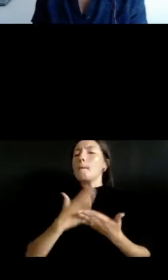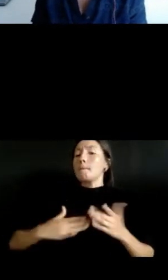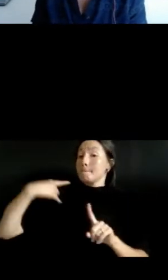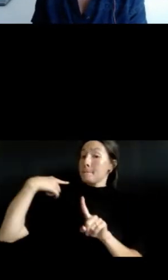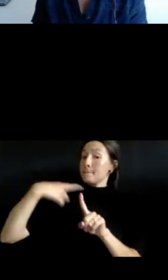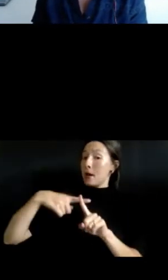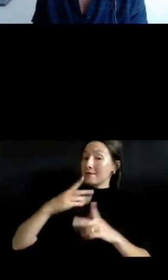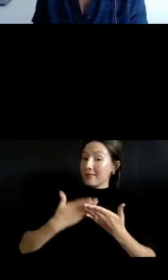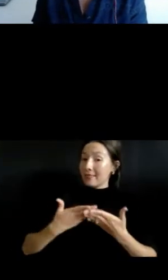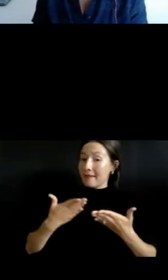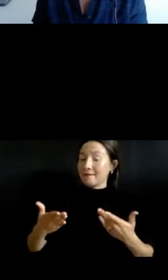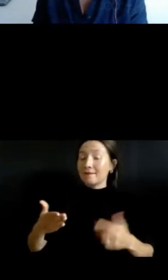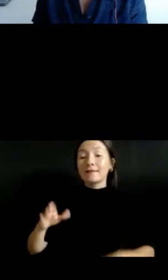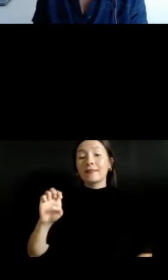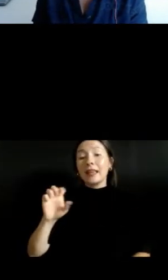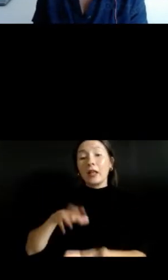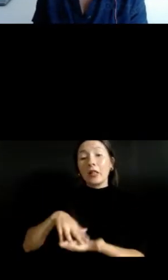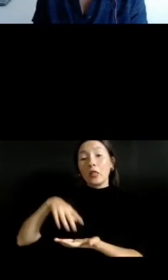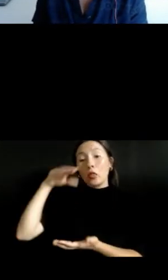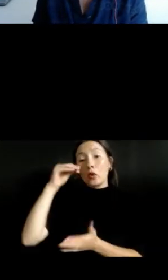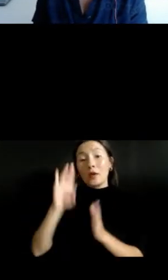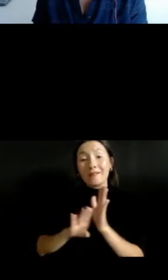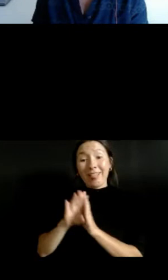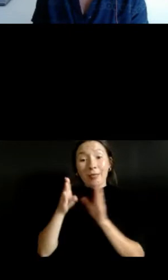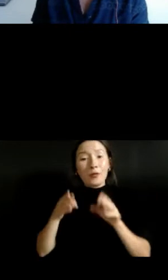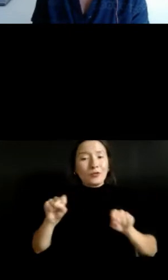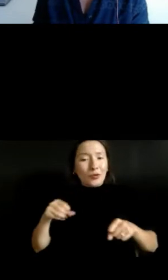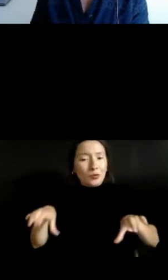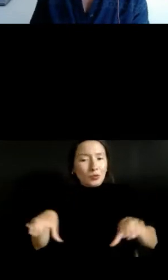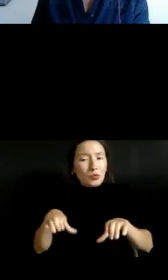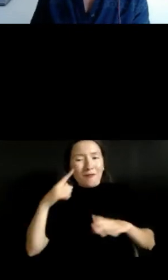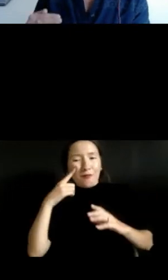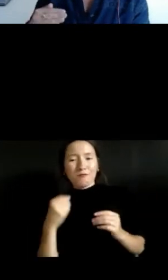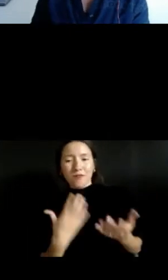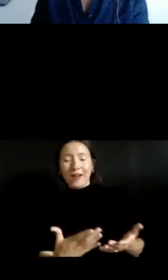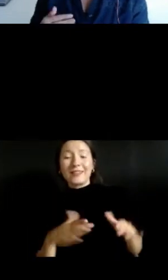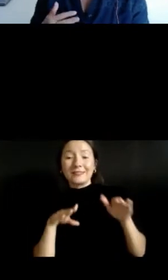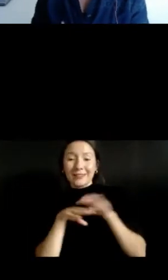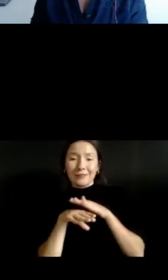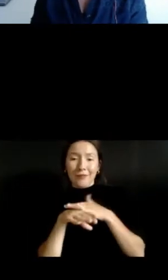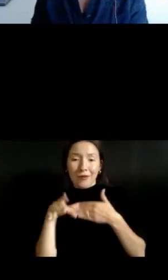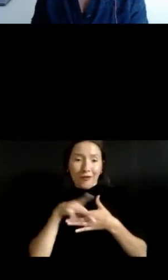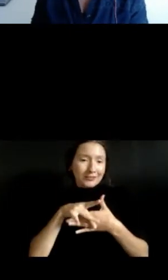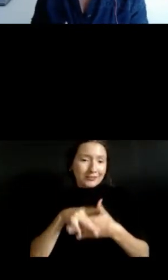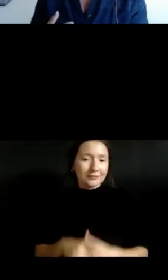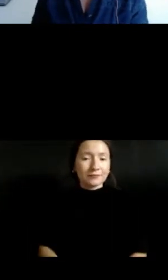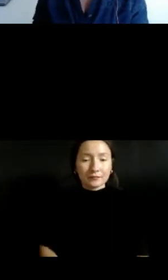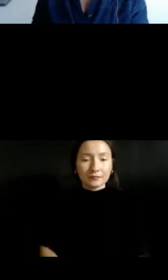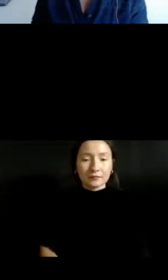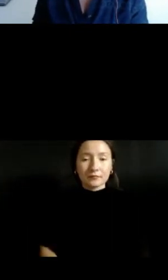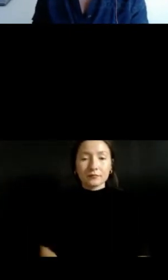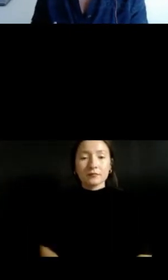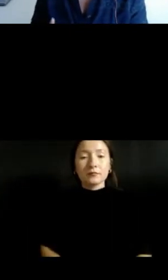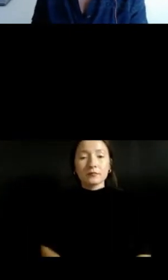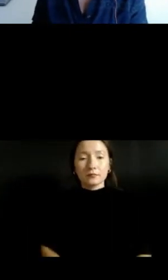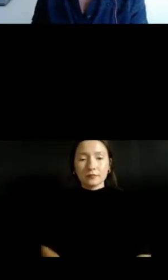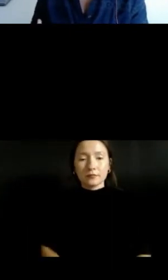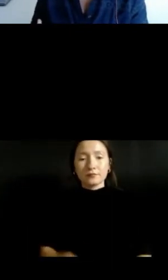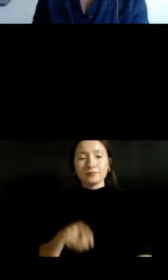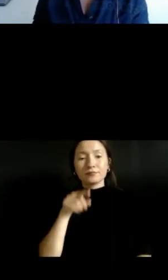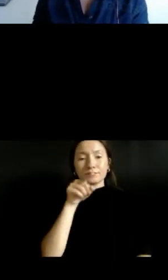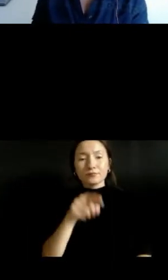content. So the first, and I would argue the most important, is an up-to-date conformance statement or voluntary